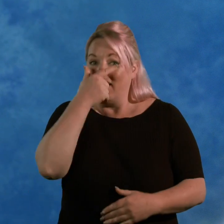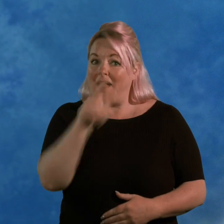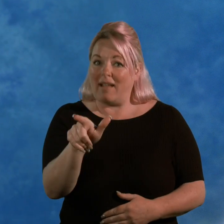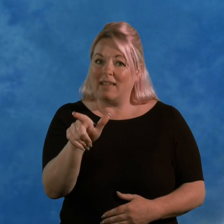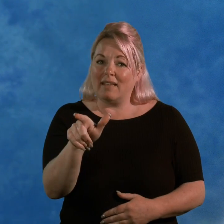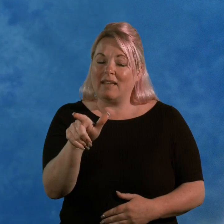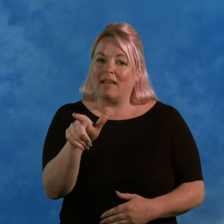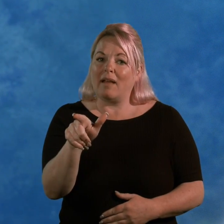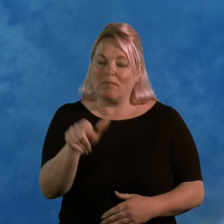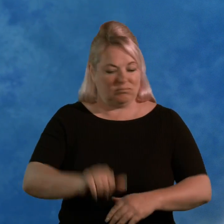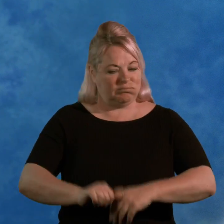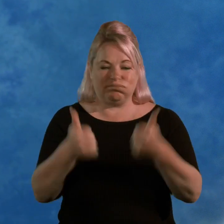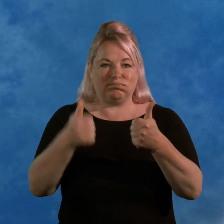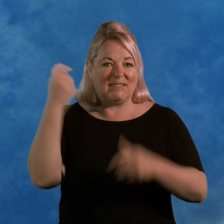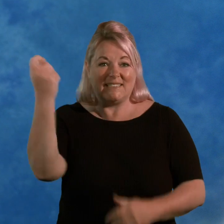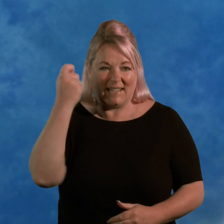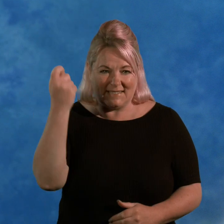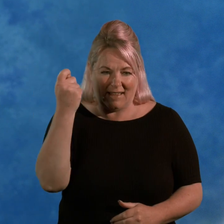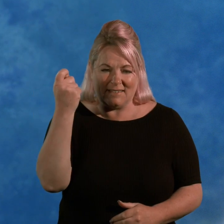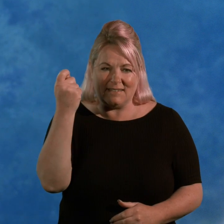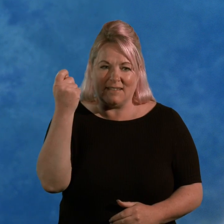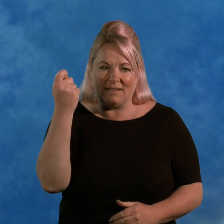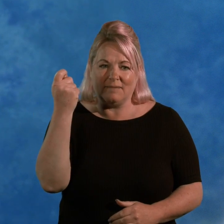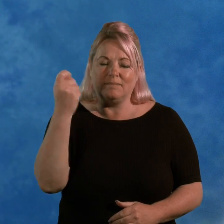Fortunately for me, it was a great success.